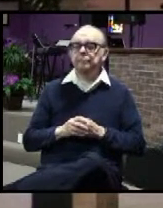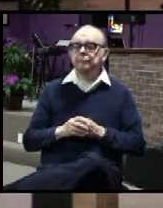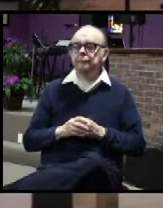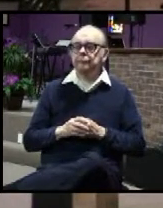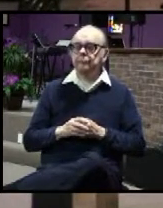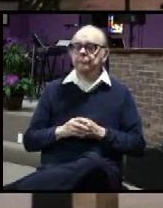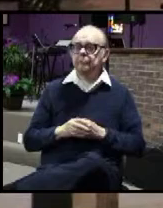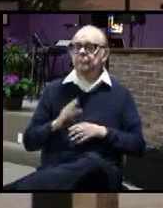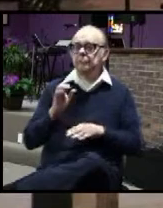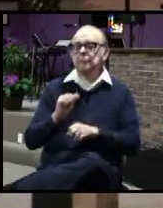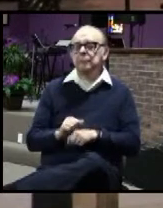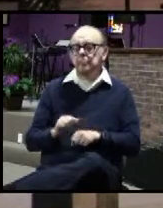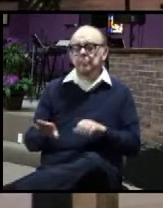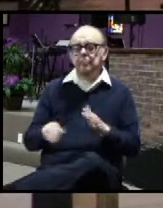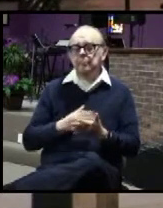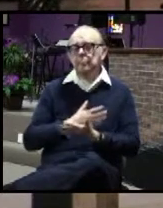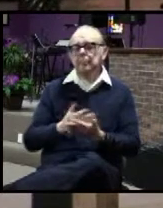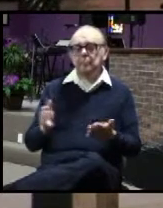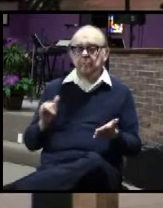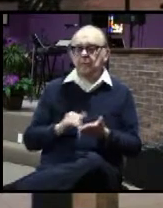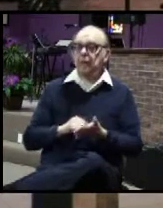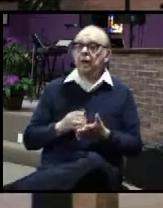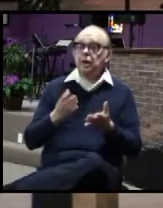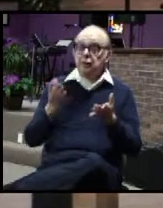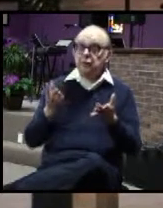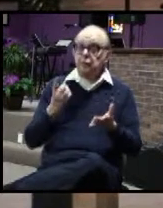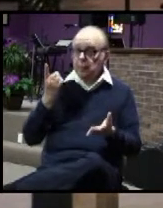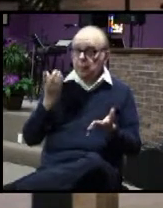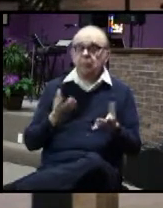to be able to do the things that you want to do?